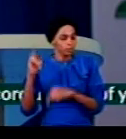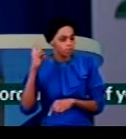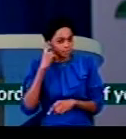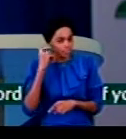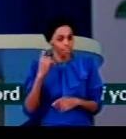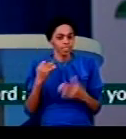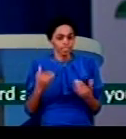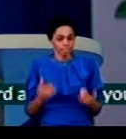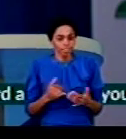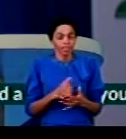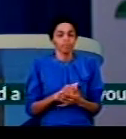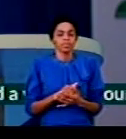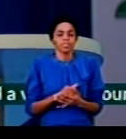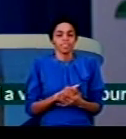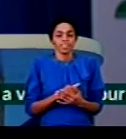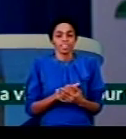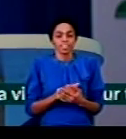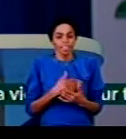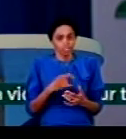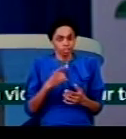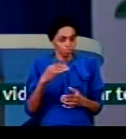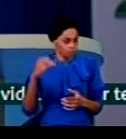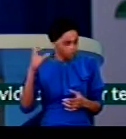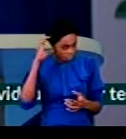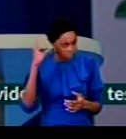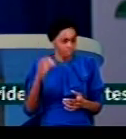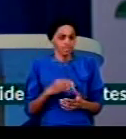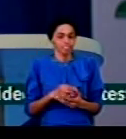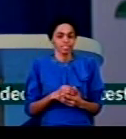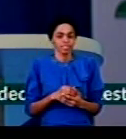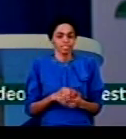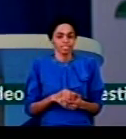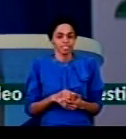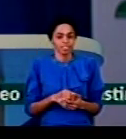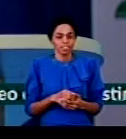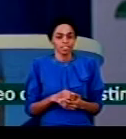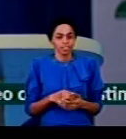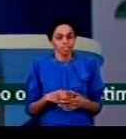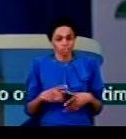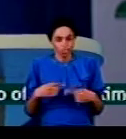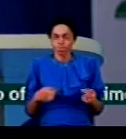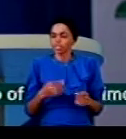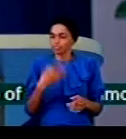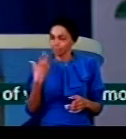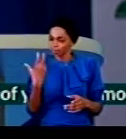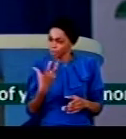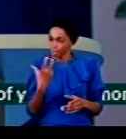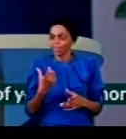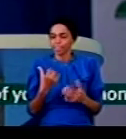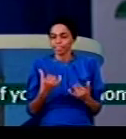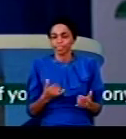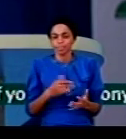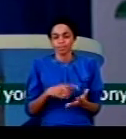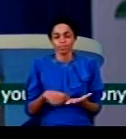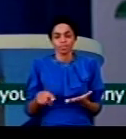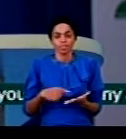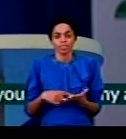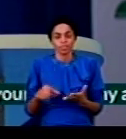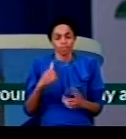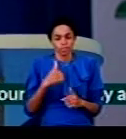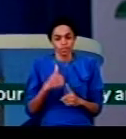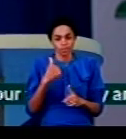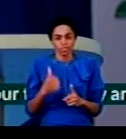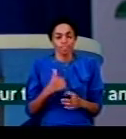tell them rise up and walk. And as they begin to walk, shout and let us praise God together with you. It is